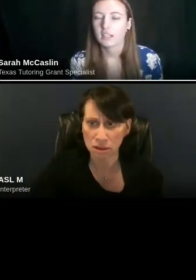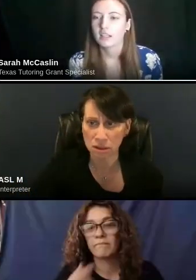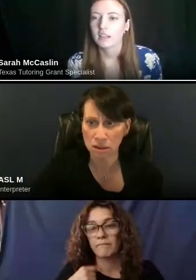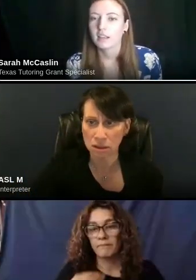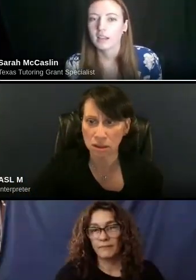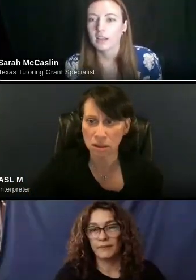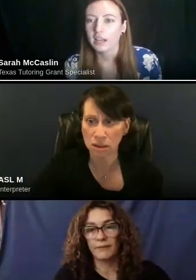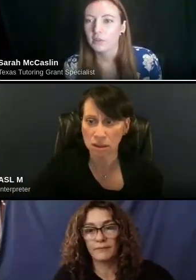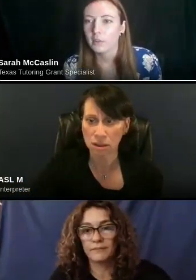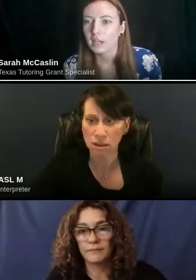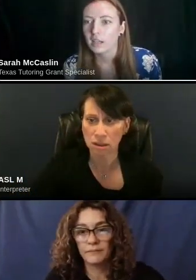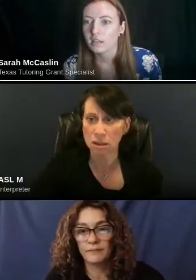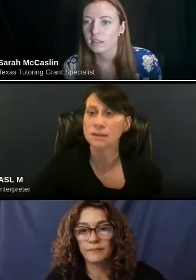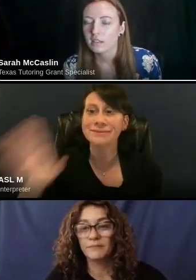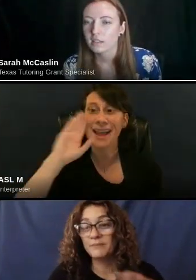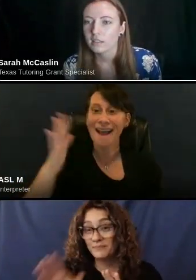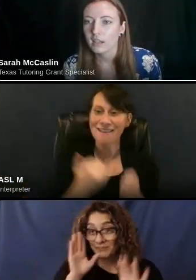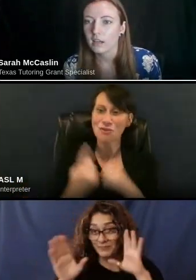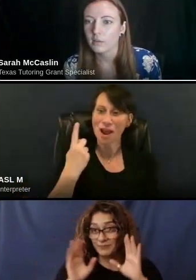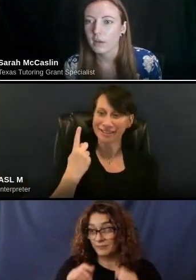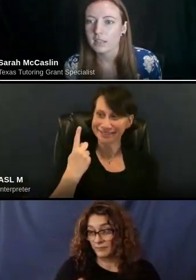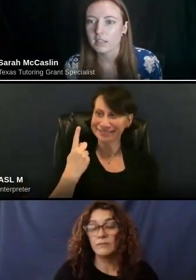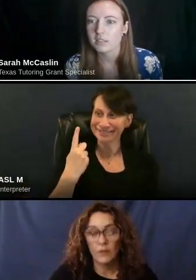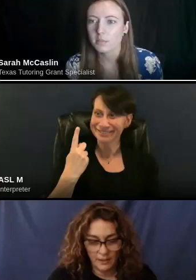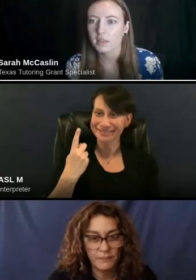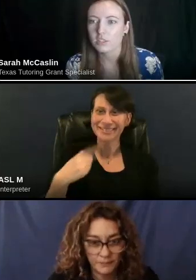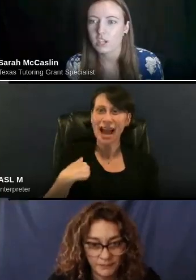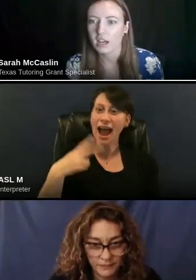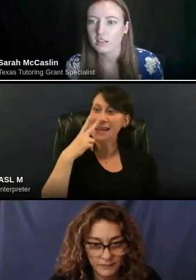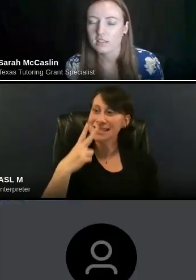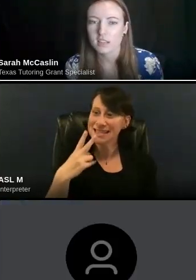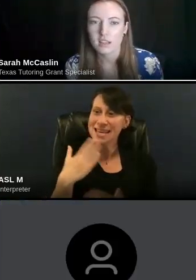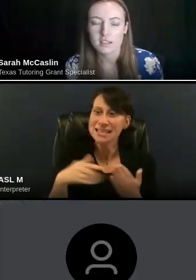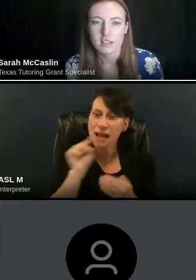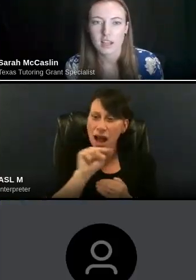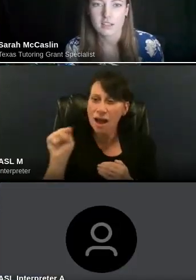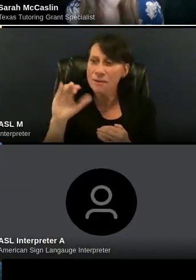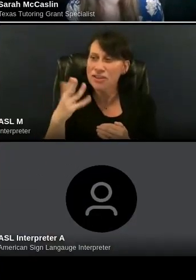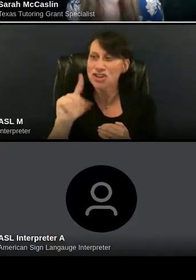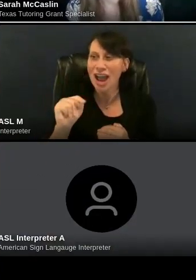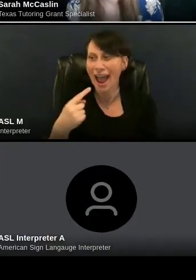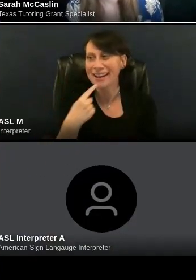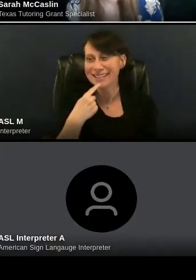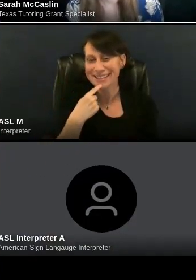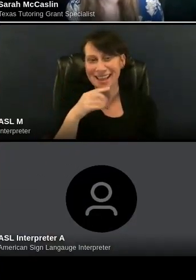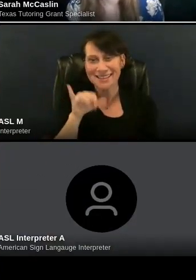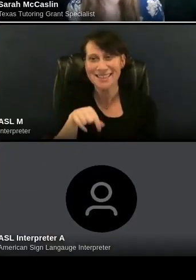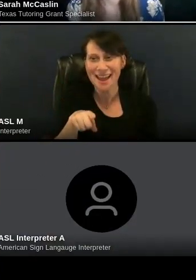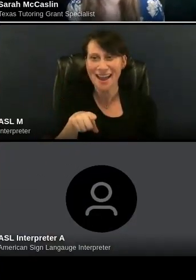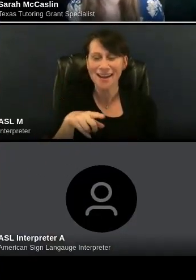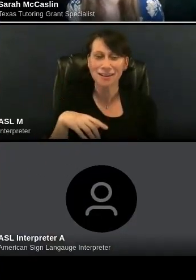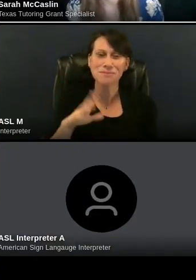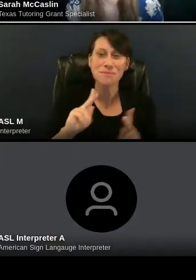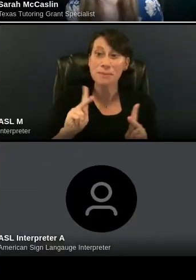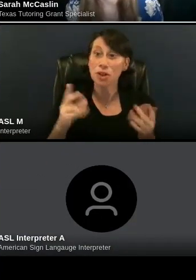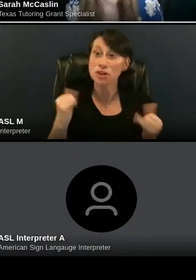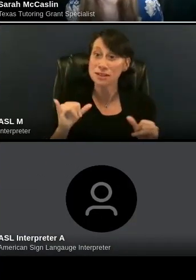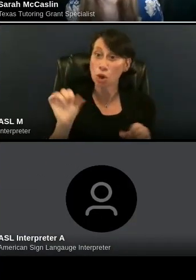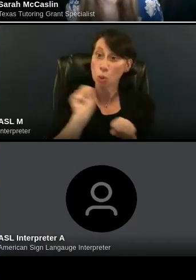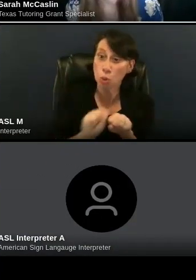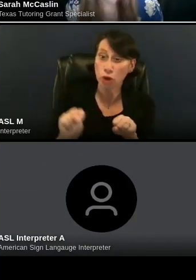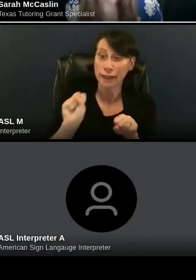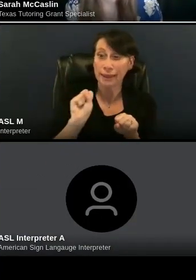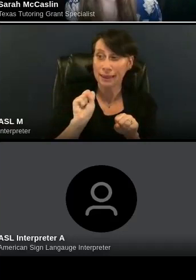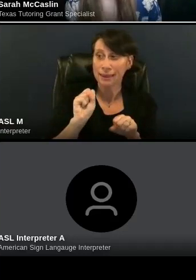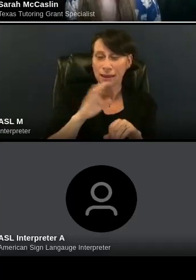Eduardo. Hi, everybody. I see some of the chat says that people are still working